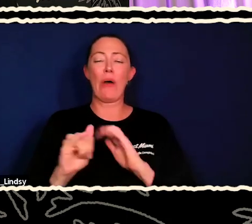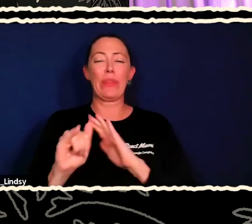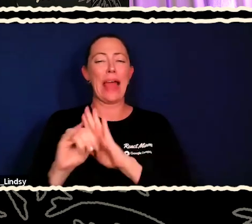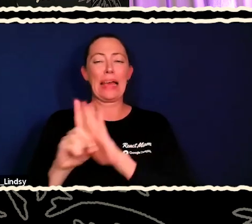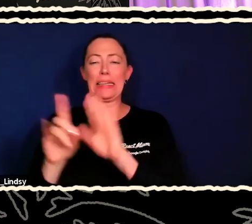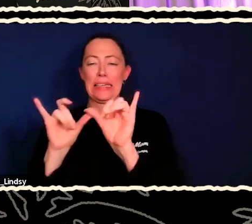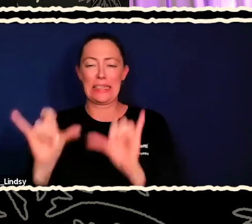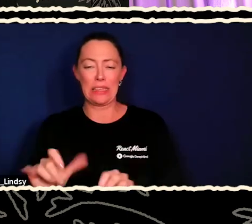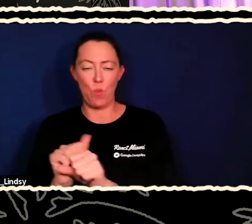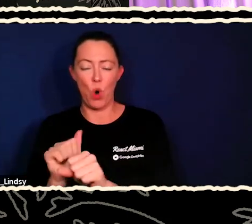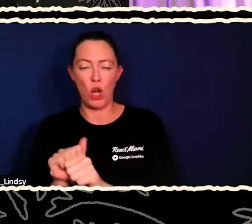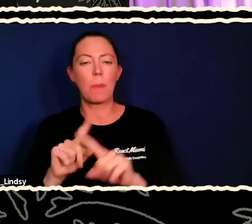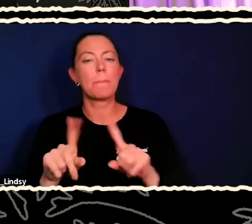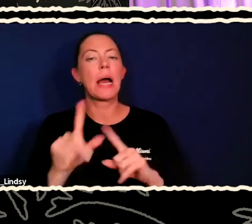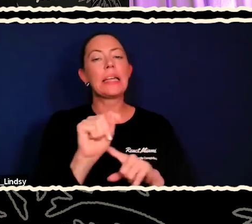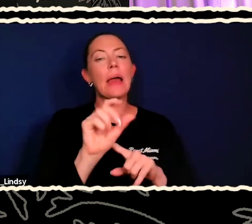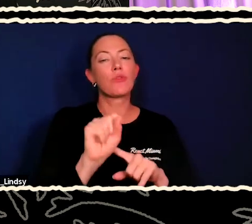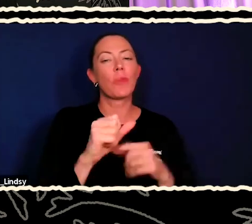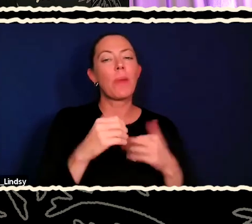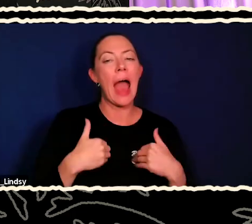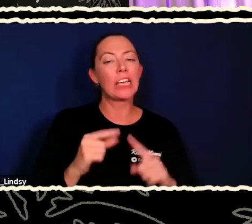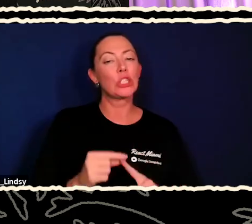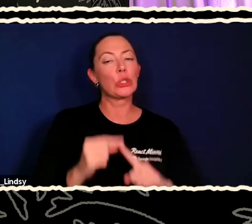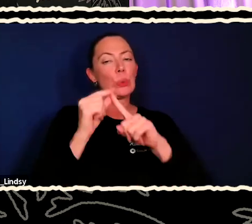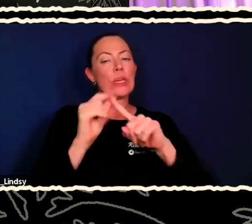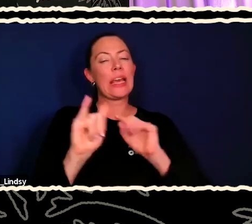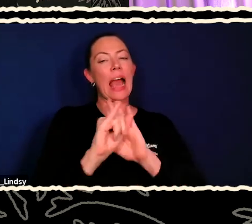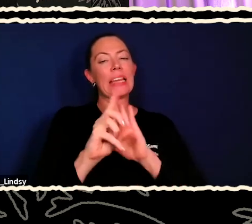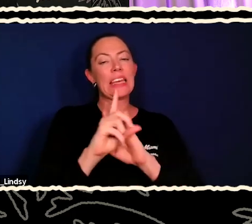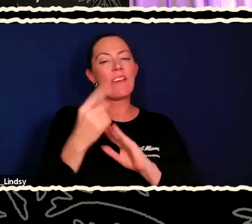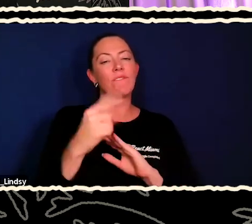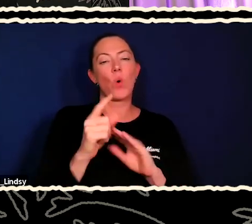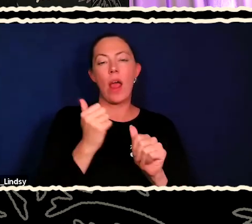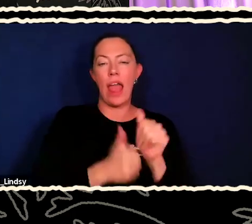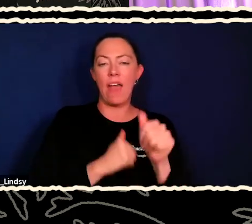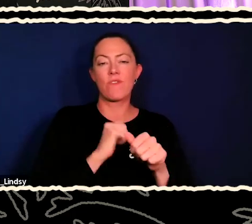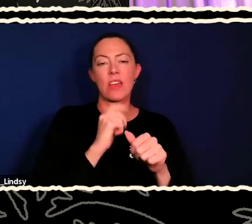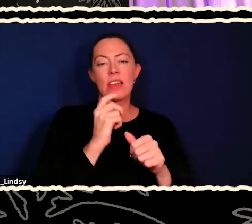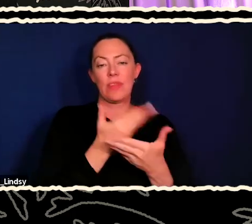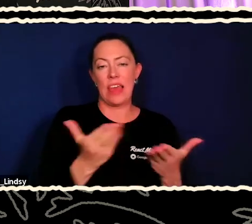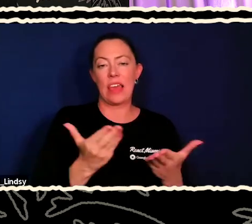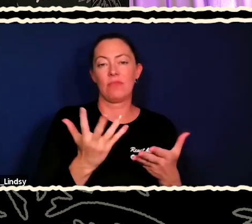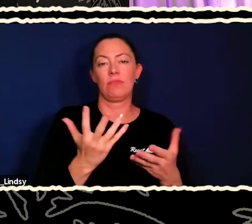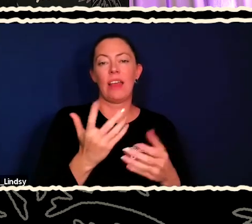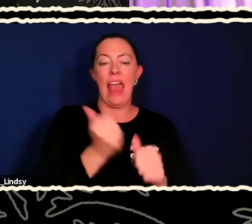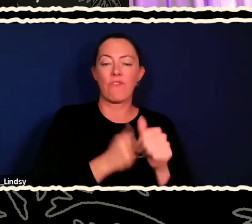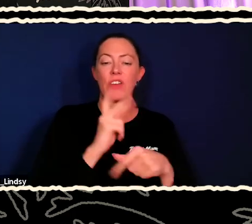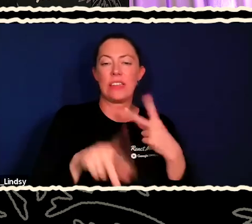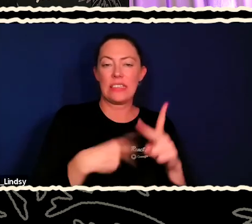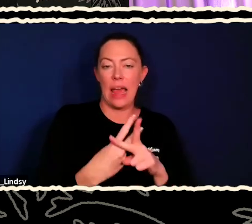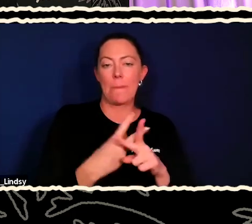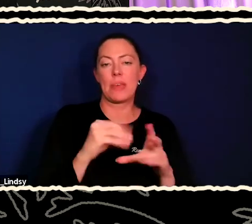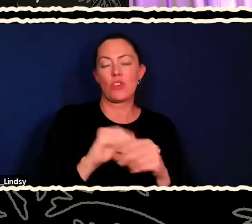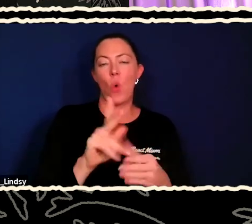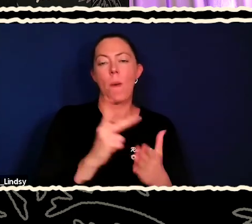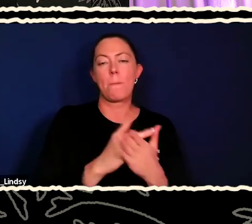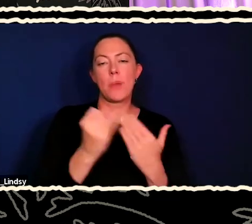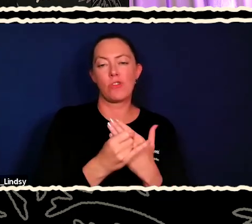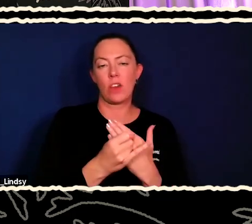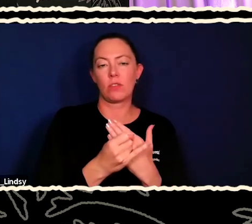TypeScript creates a unique ID like you might expect them to for every single type in your project, and you can sort of just see where all those types are. There's just